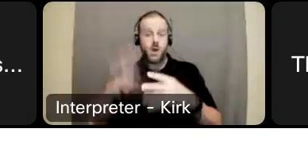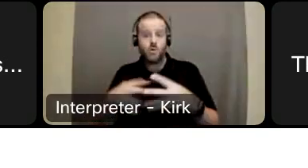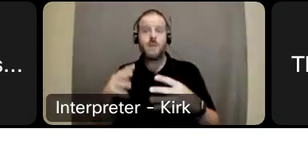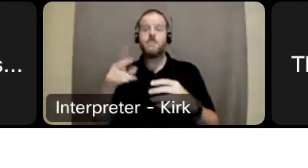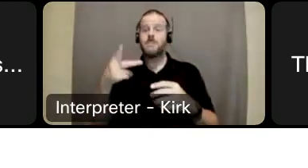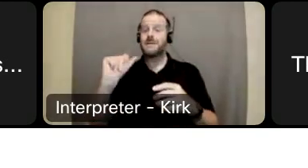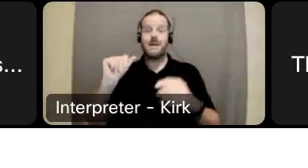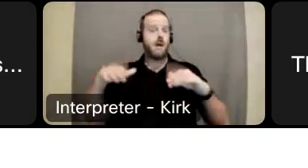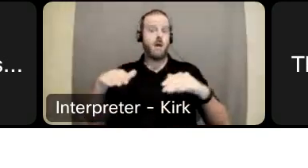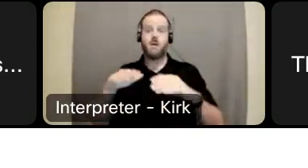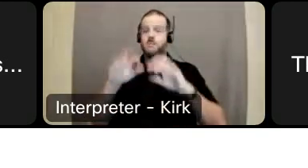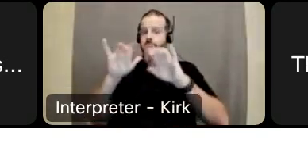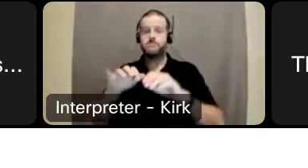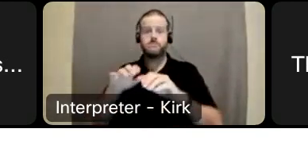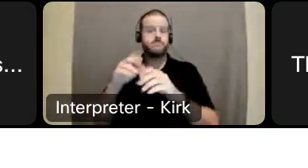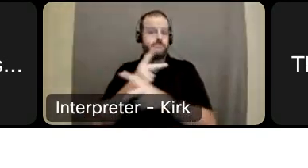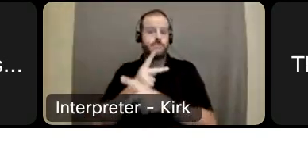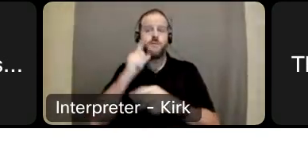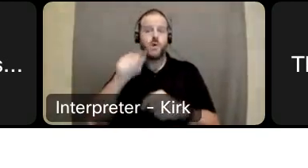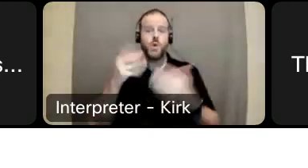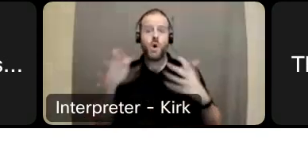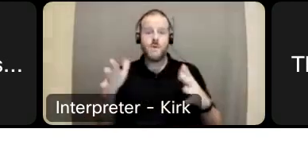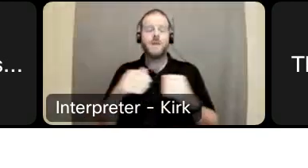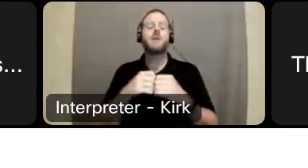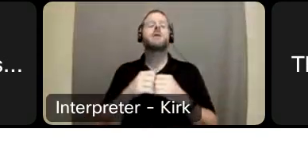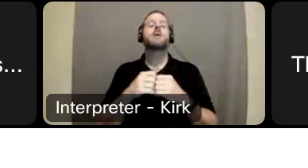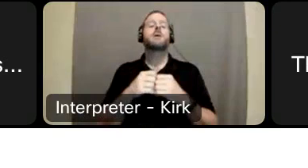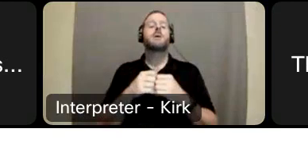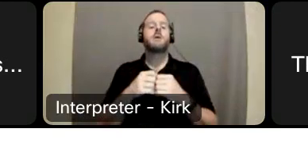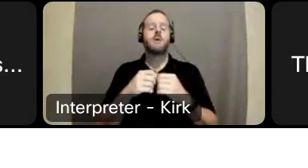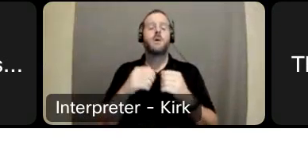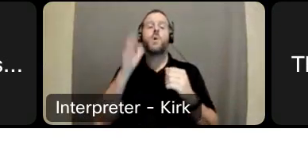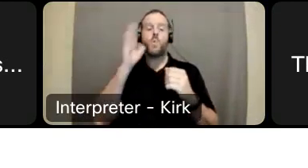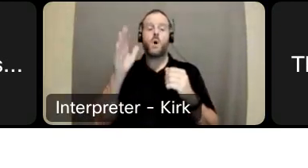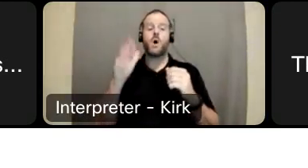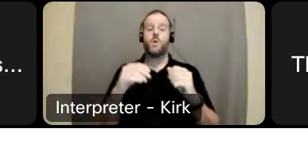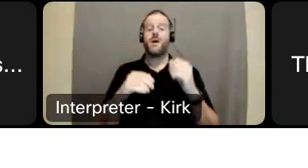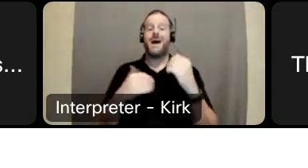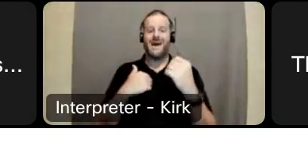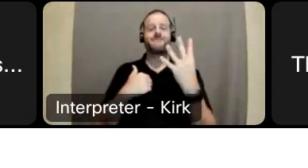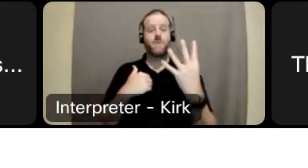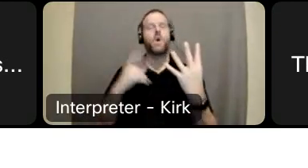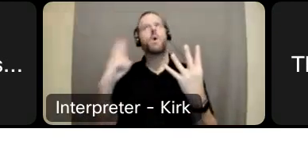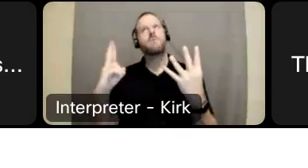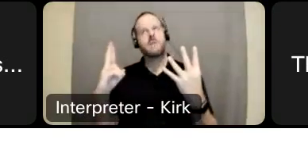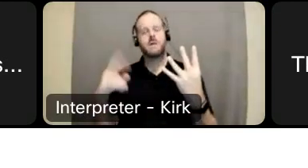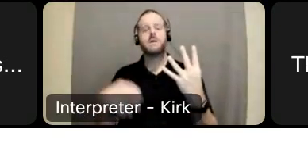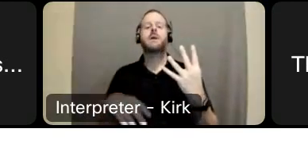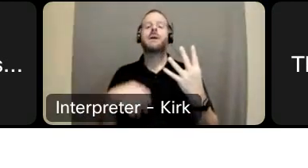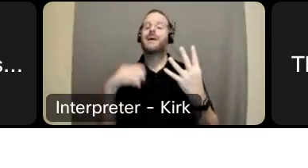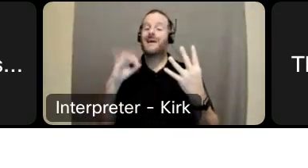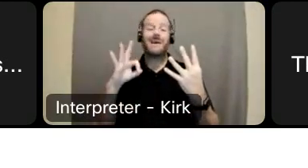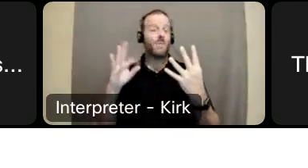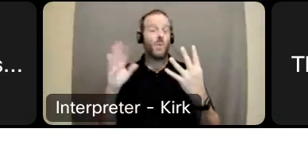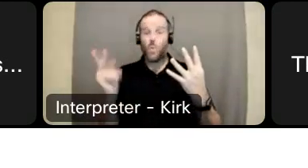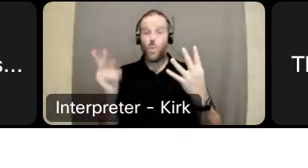for you already, you're going to be calculating the pure tone average from 4 frequencies, hopefully, but 3 frequencies at